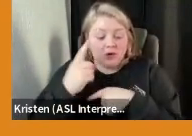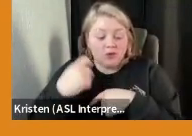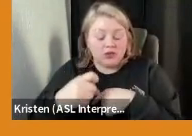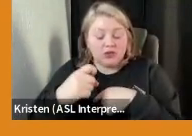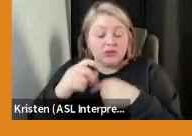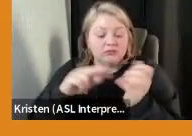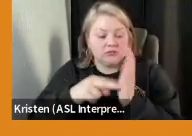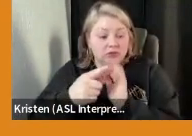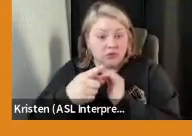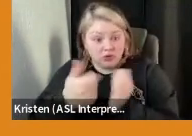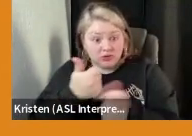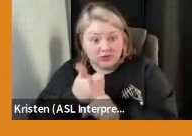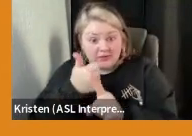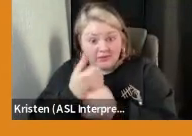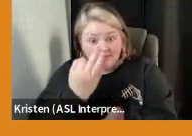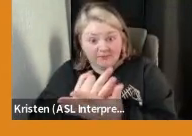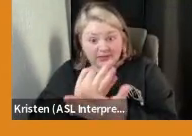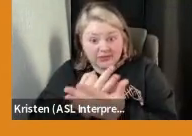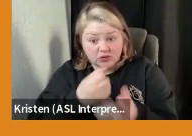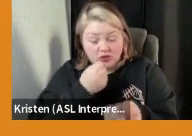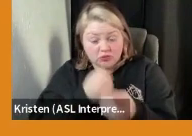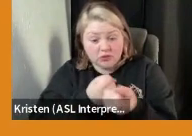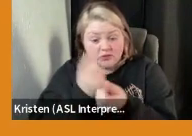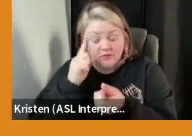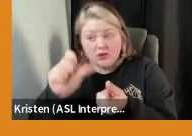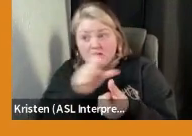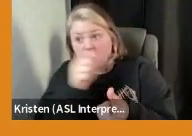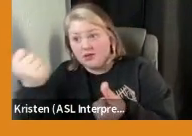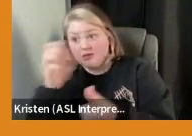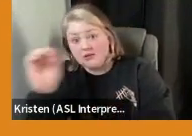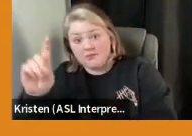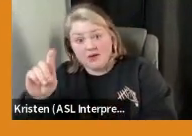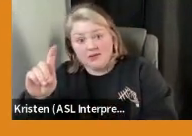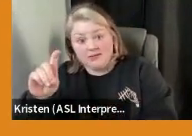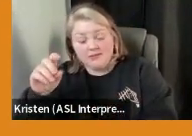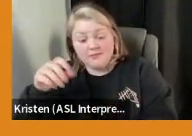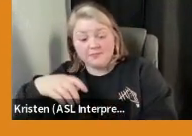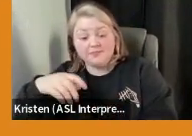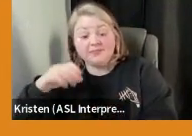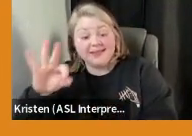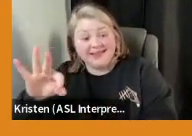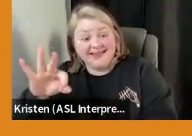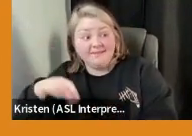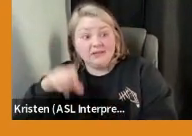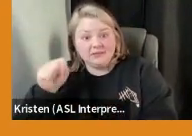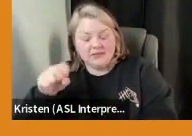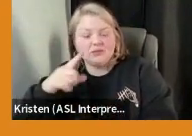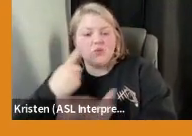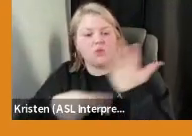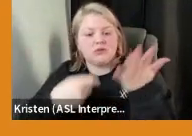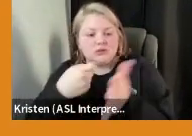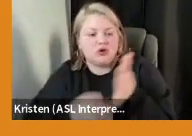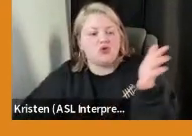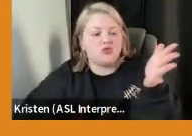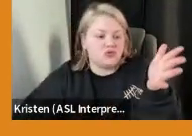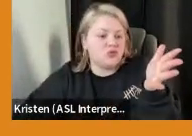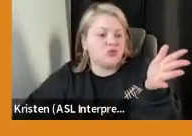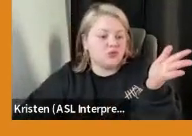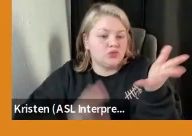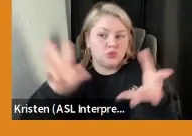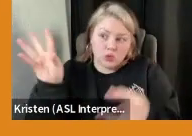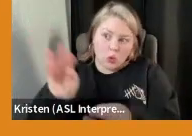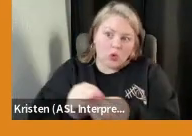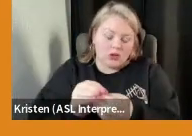fiscal sponsor for other organizations? And what is the total expense of